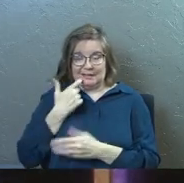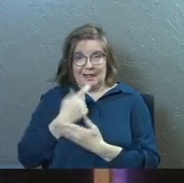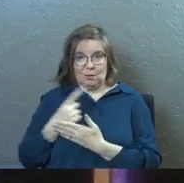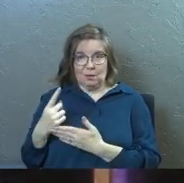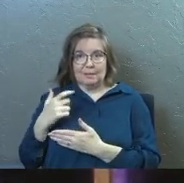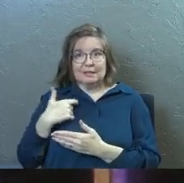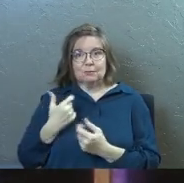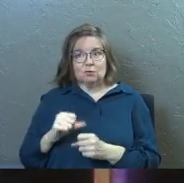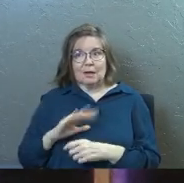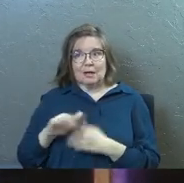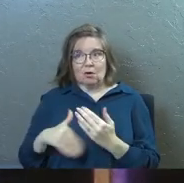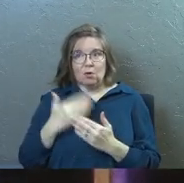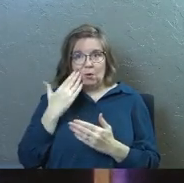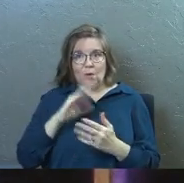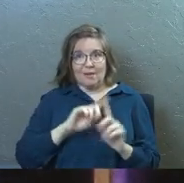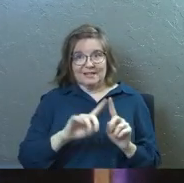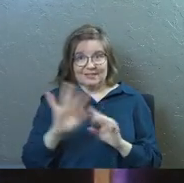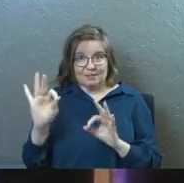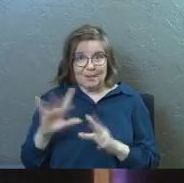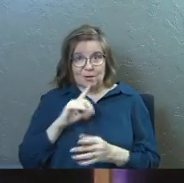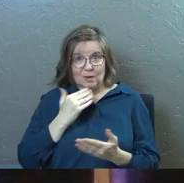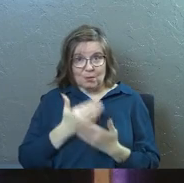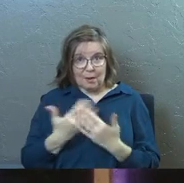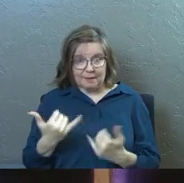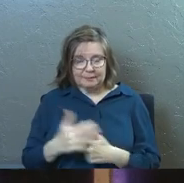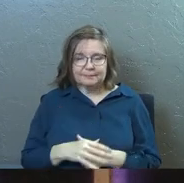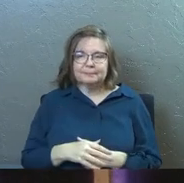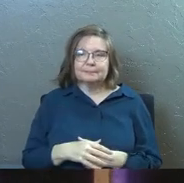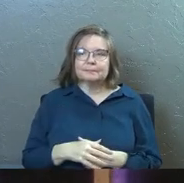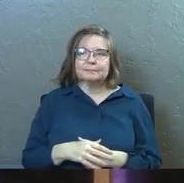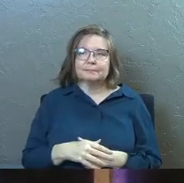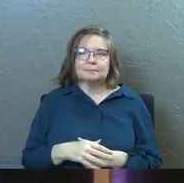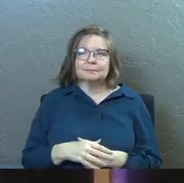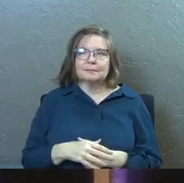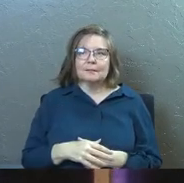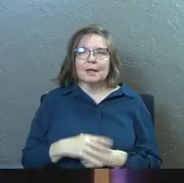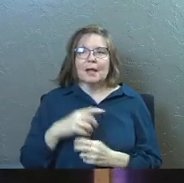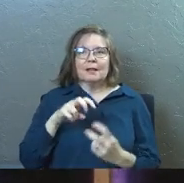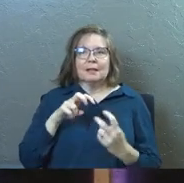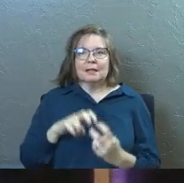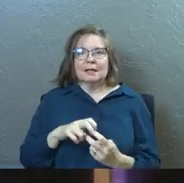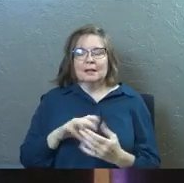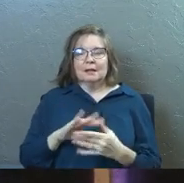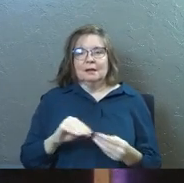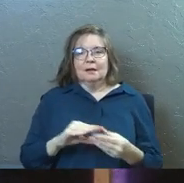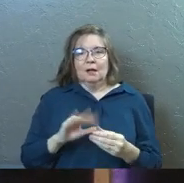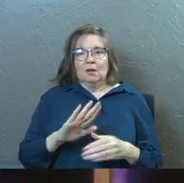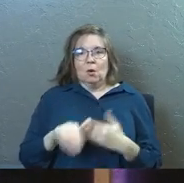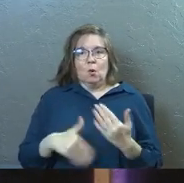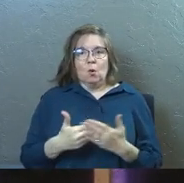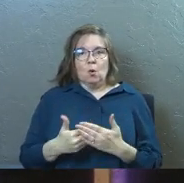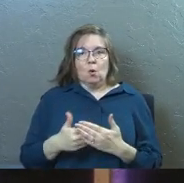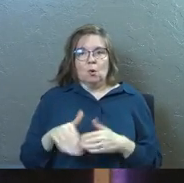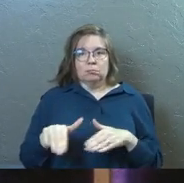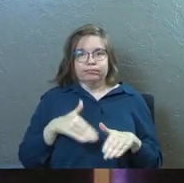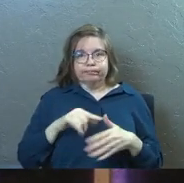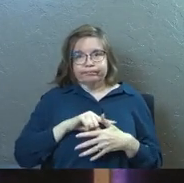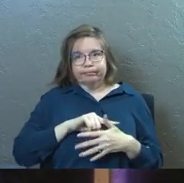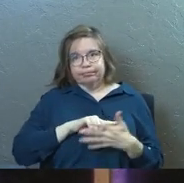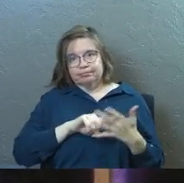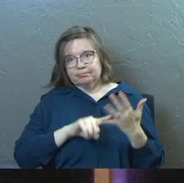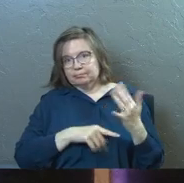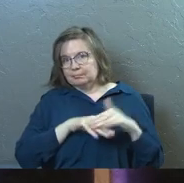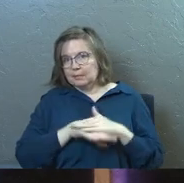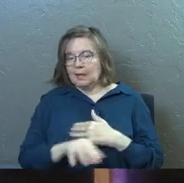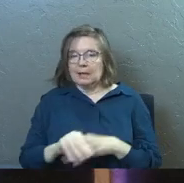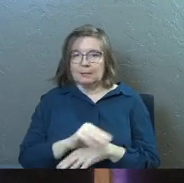week, because I'm trying to get to know all these pastors really well. And they sat there and they recounted their whole walk and how they got